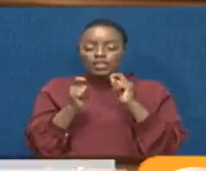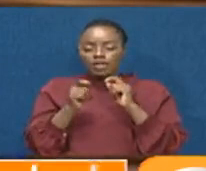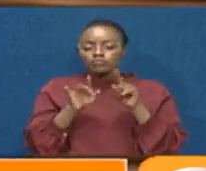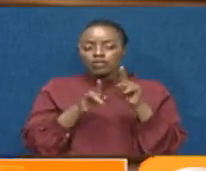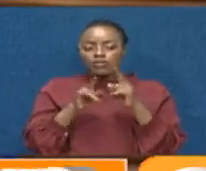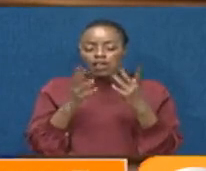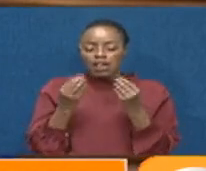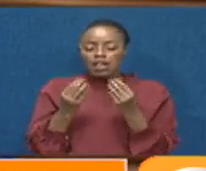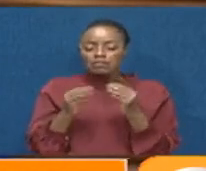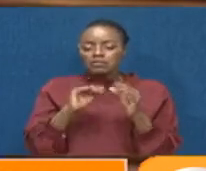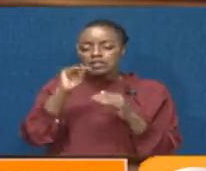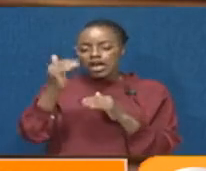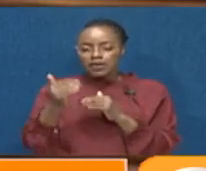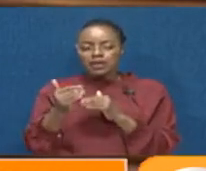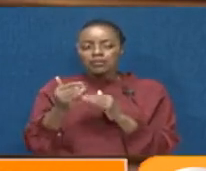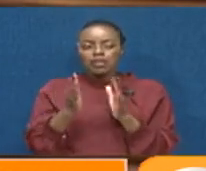transit-oriented